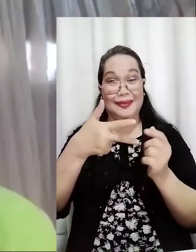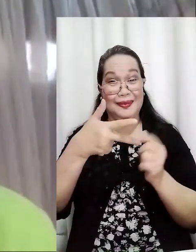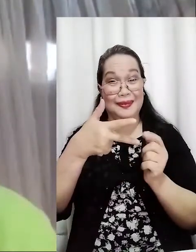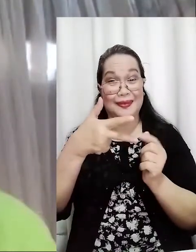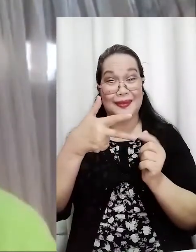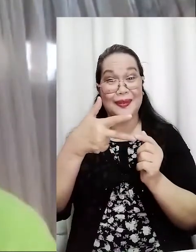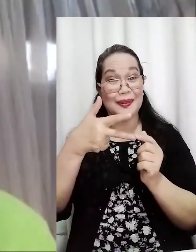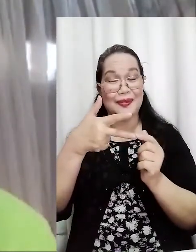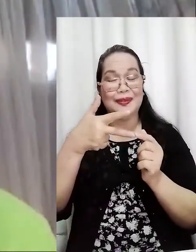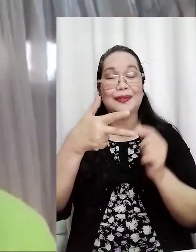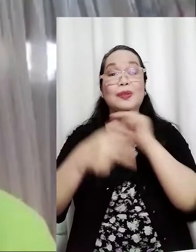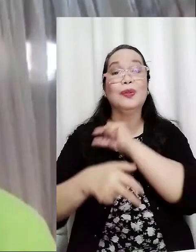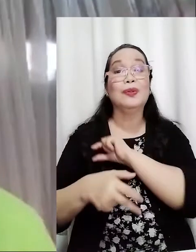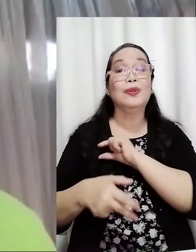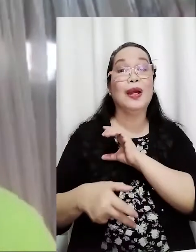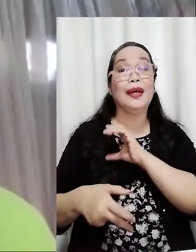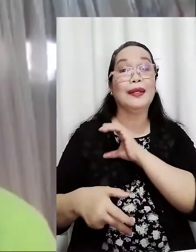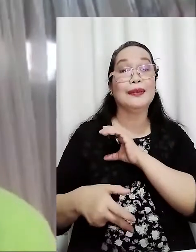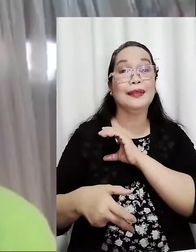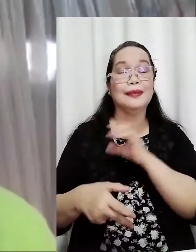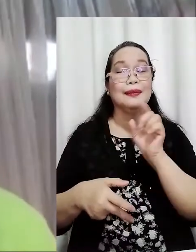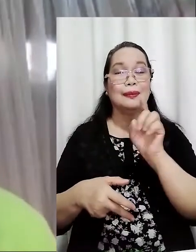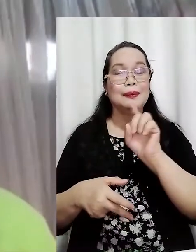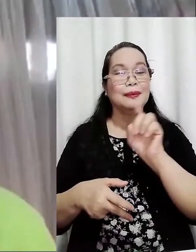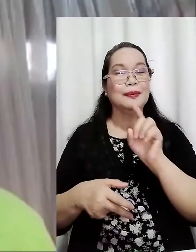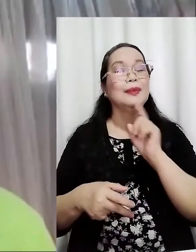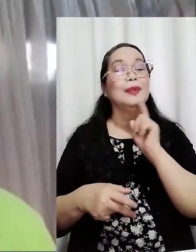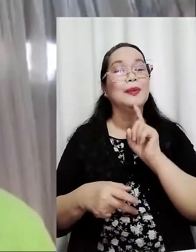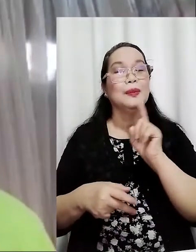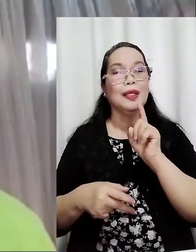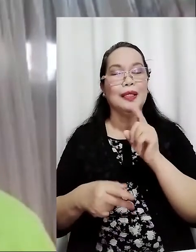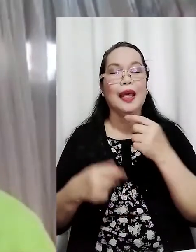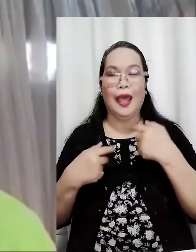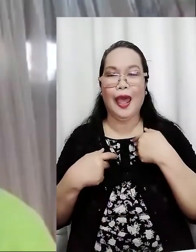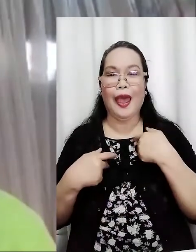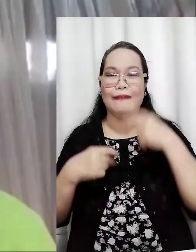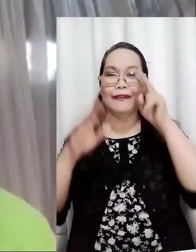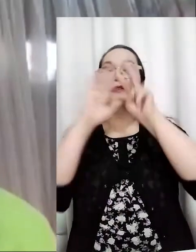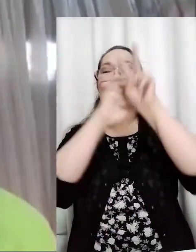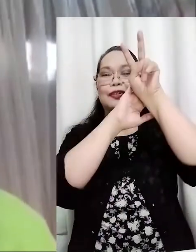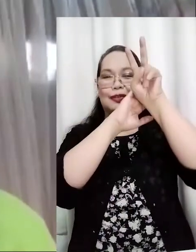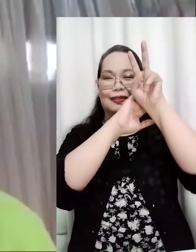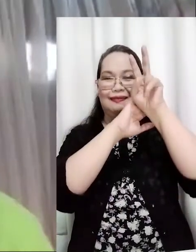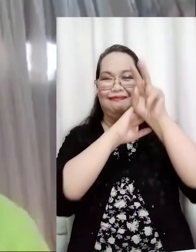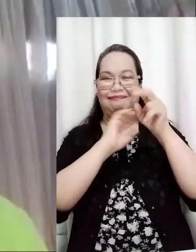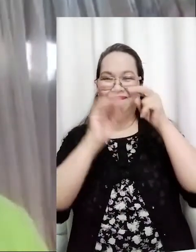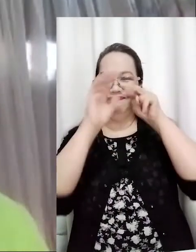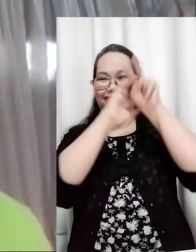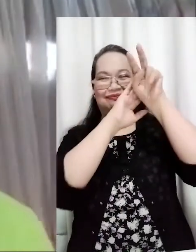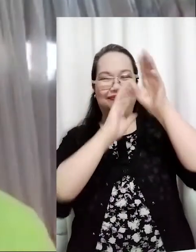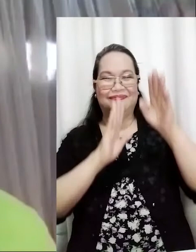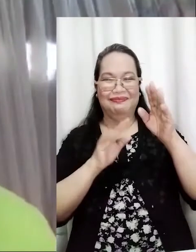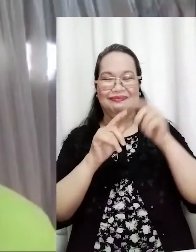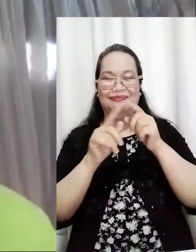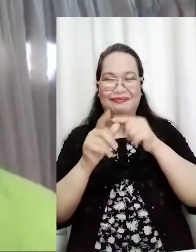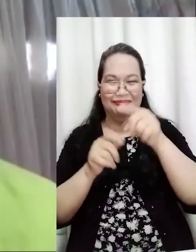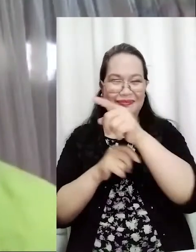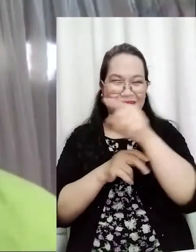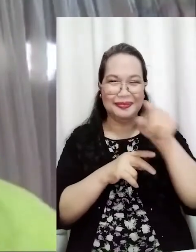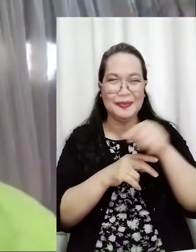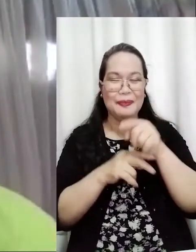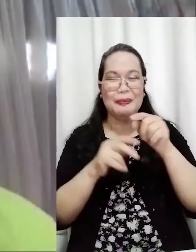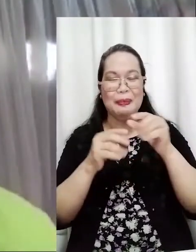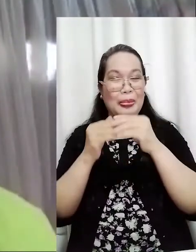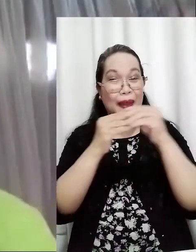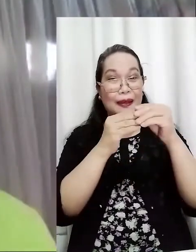na gusto nila talaga dito, yung meron kang vision sa kanila na as a leader, they see you